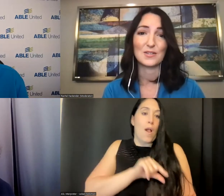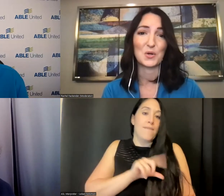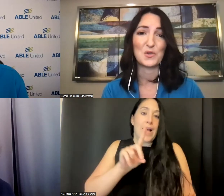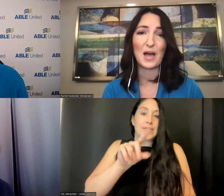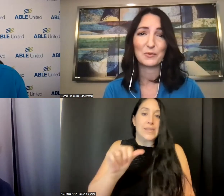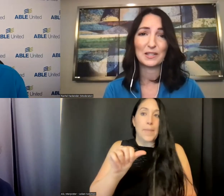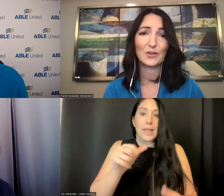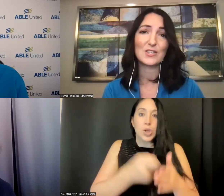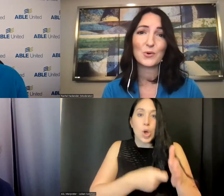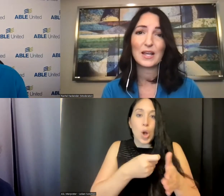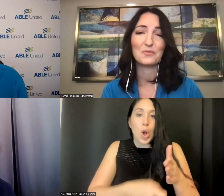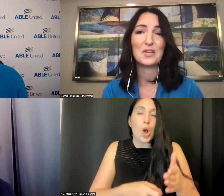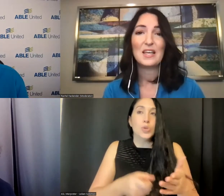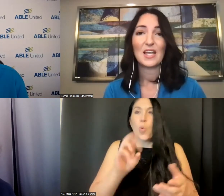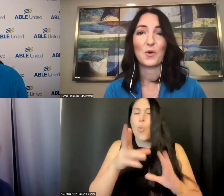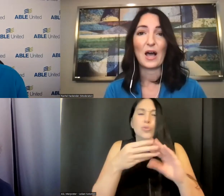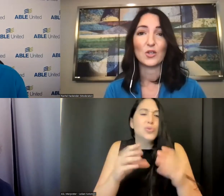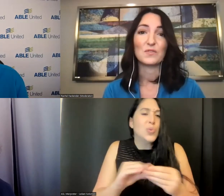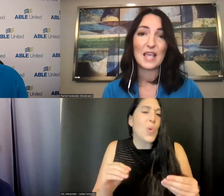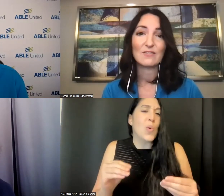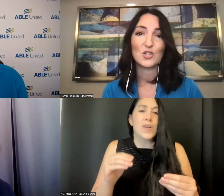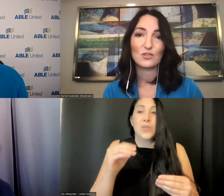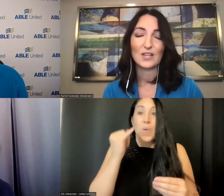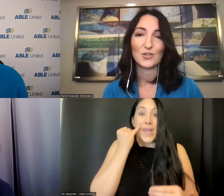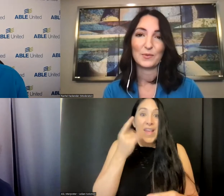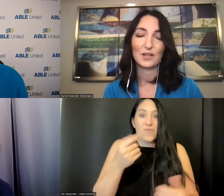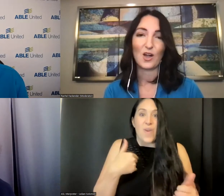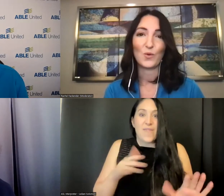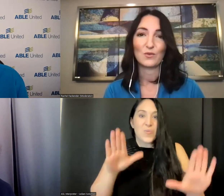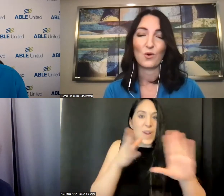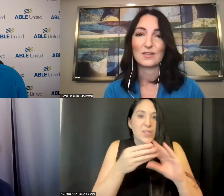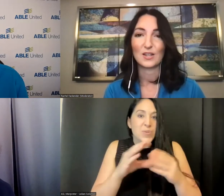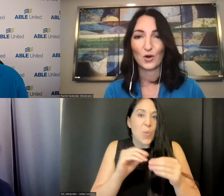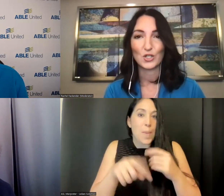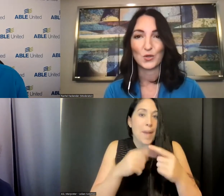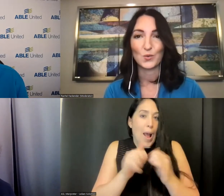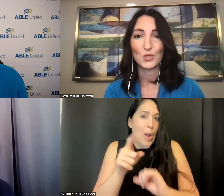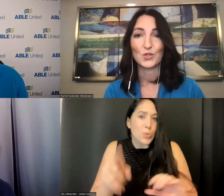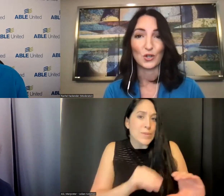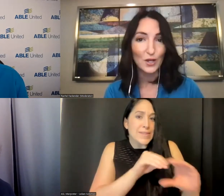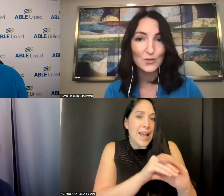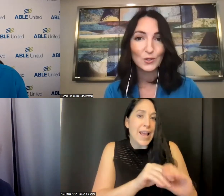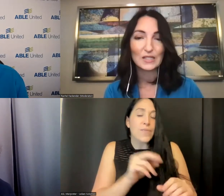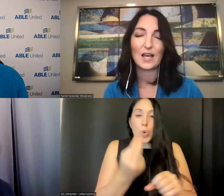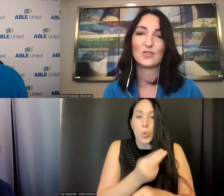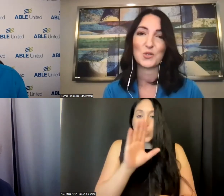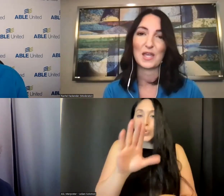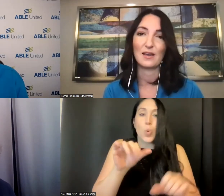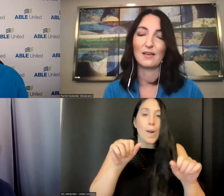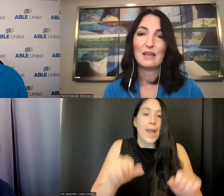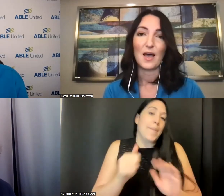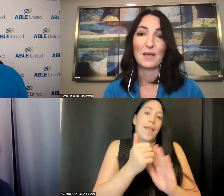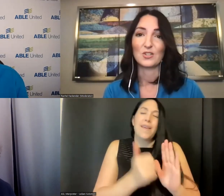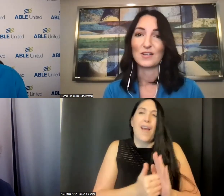stories. And so if you have a really great story of, how you've saved and utilized your ABLE account, we of course encourage you to share that story with us. You